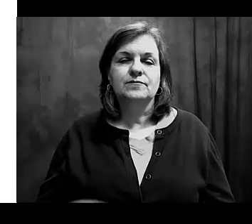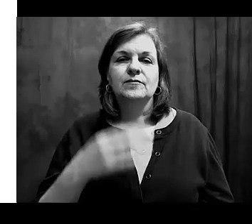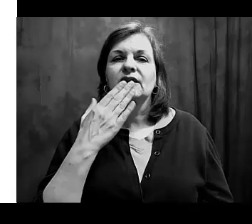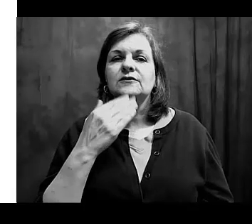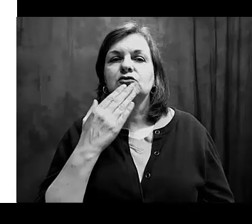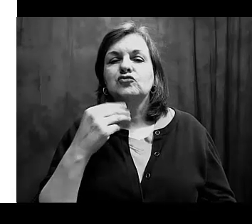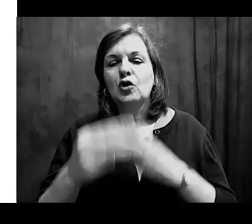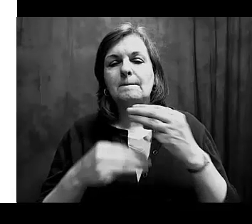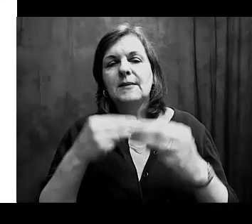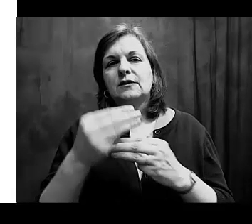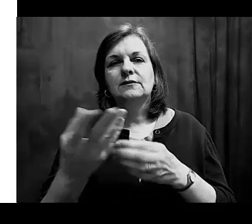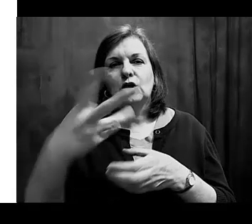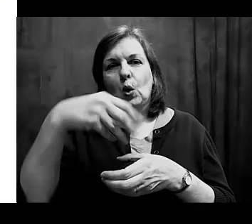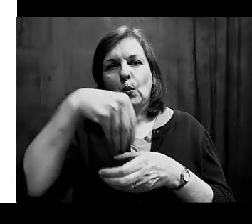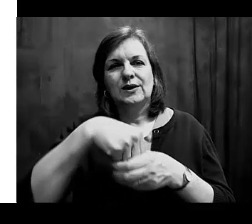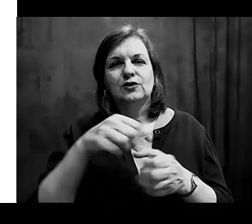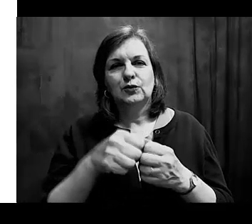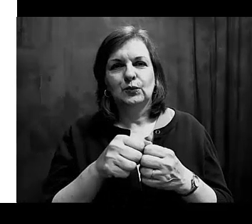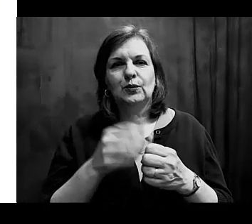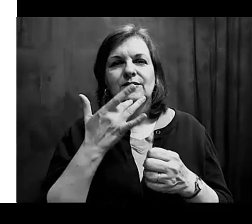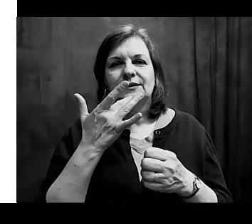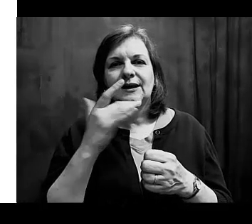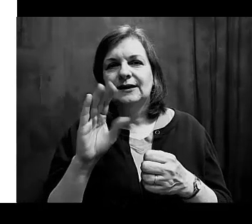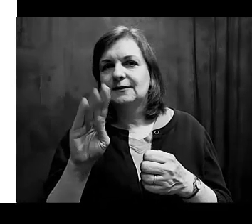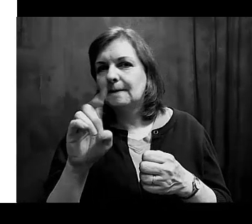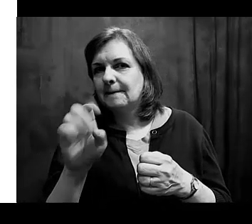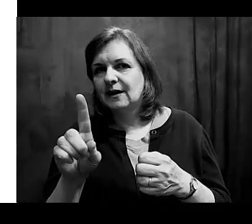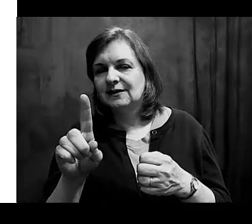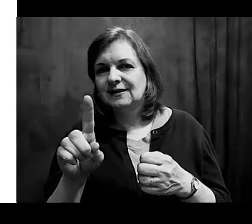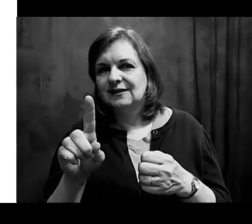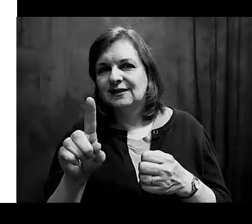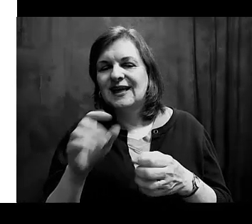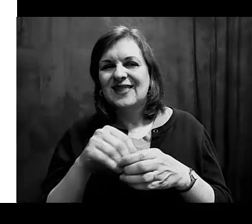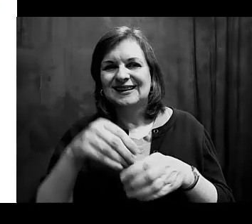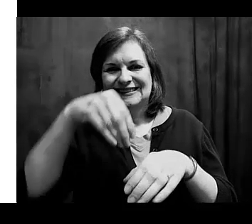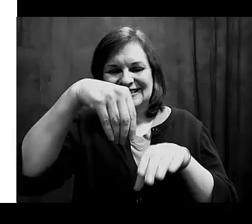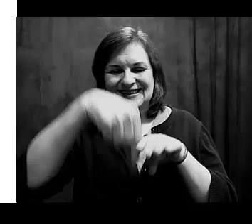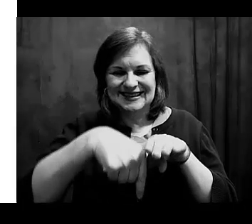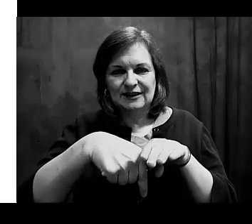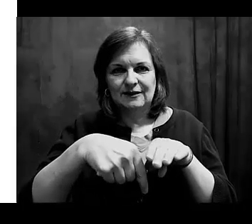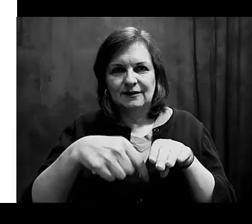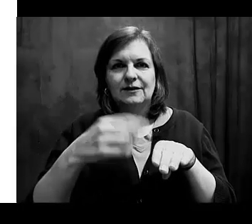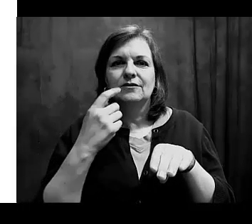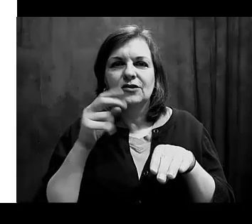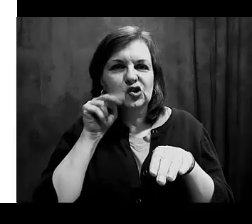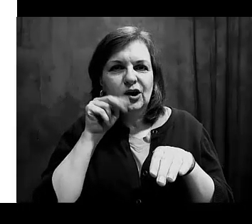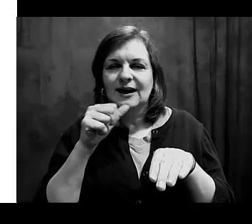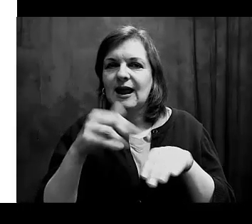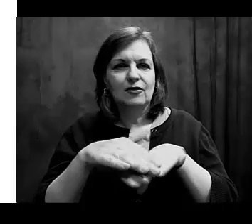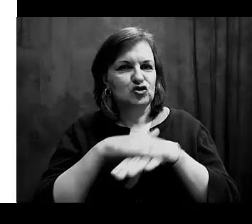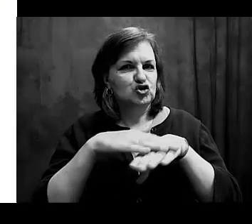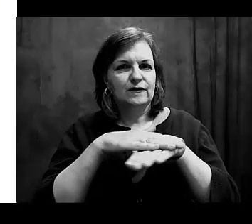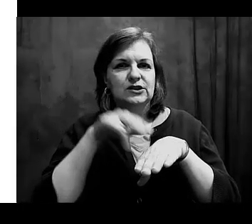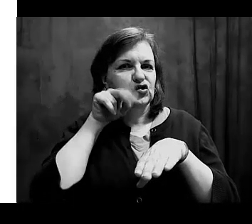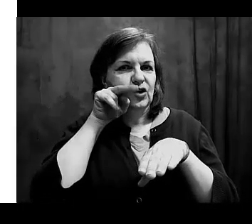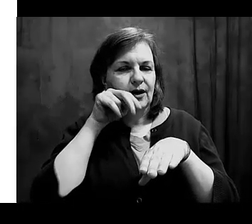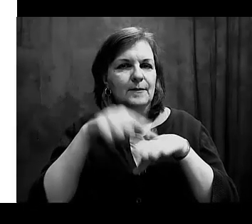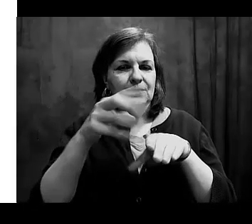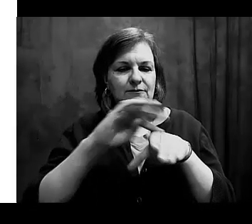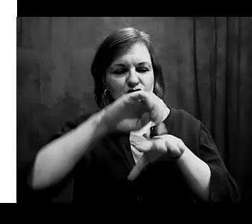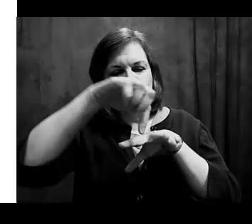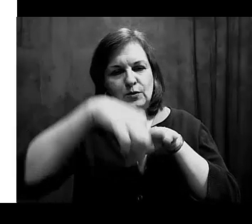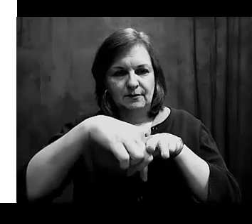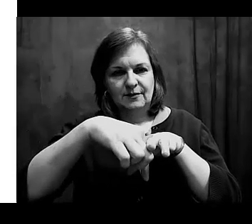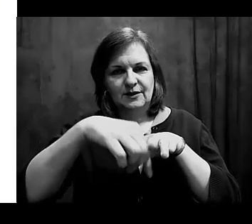themselves, are very, very specific to particular stimuli. By that I